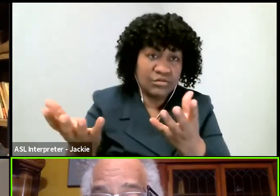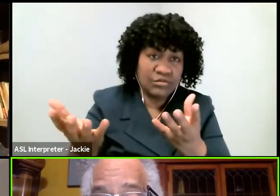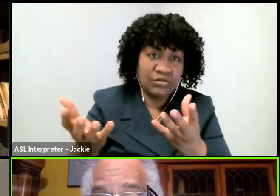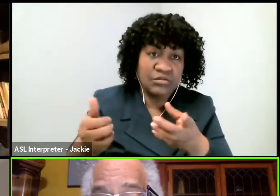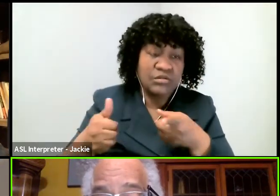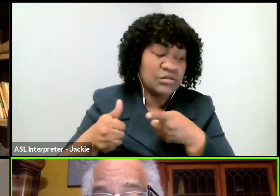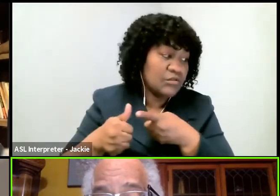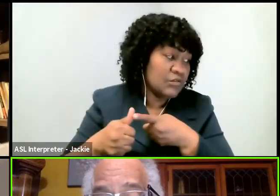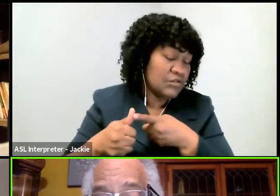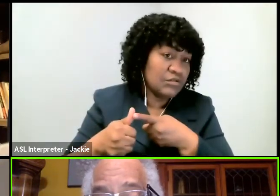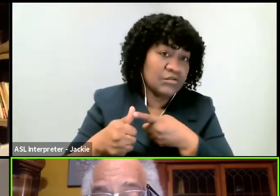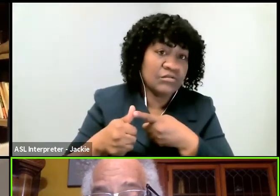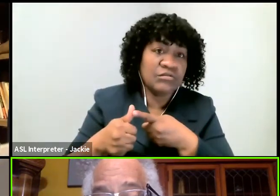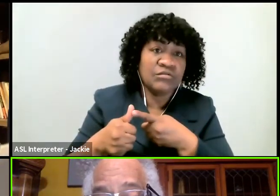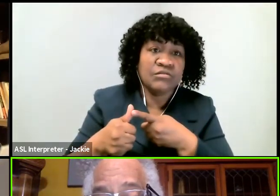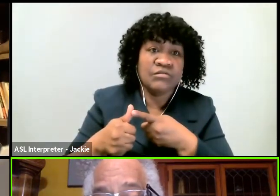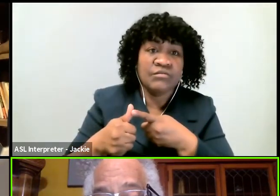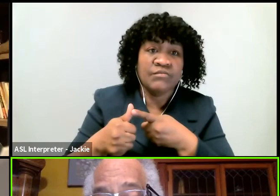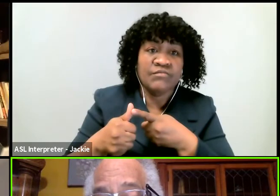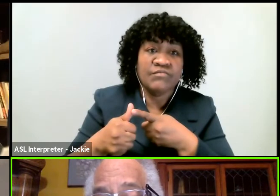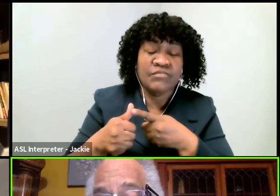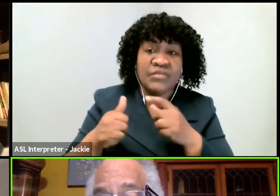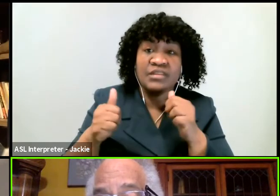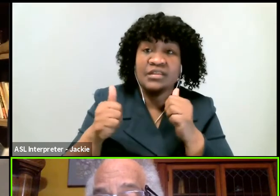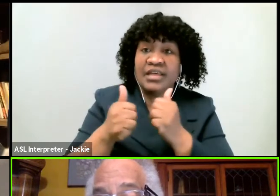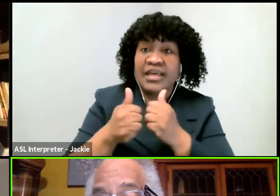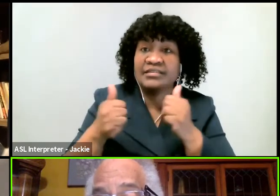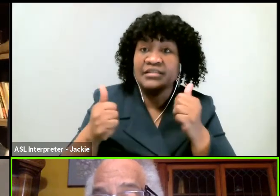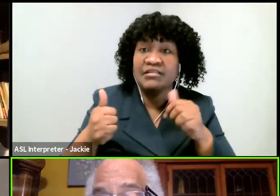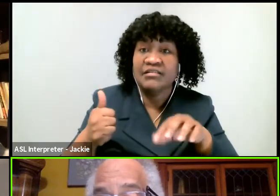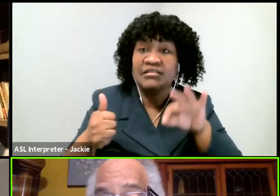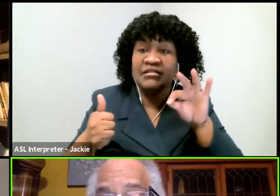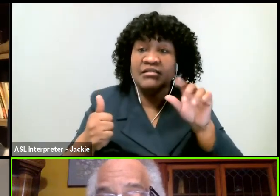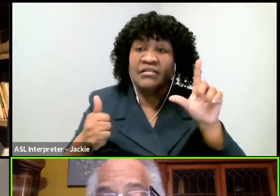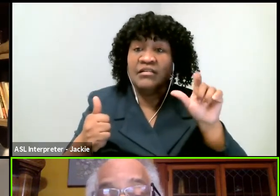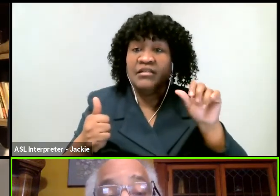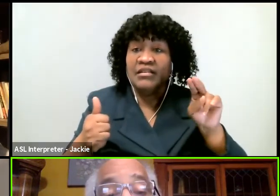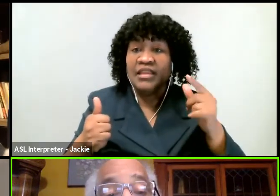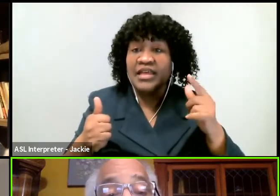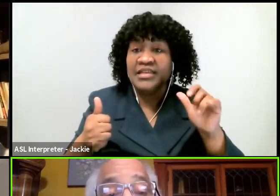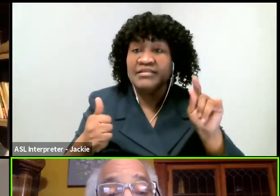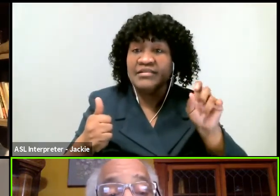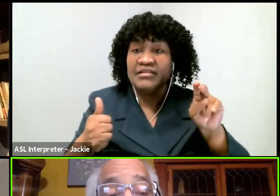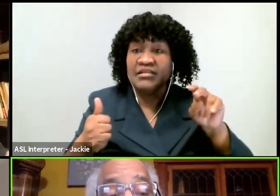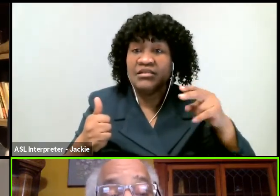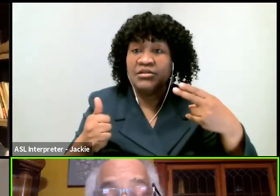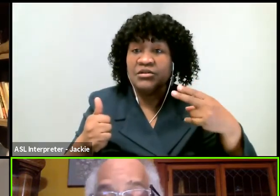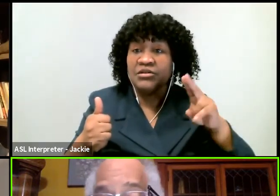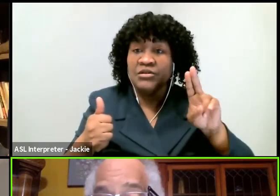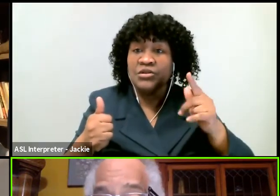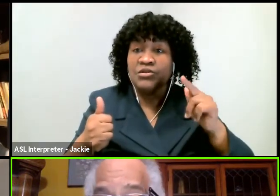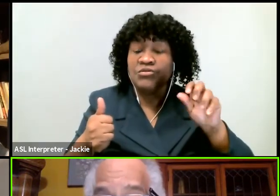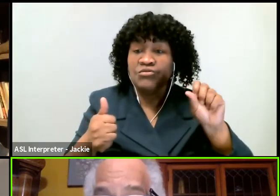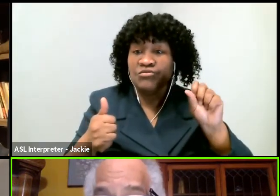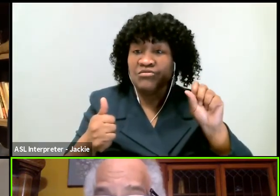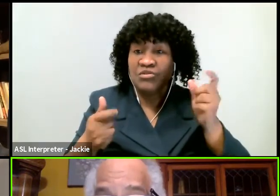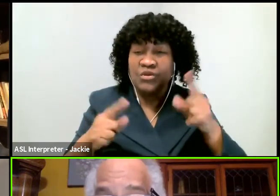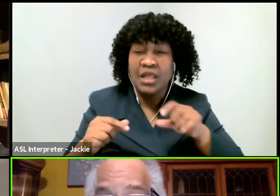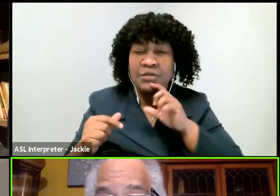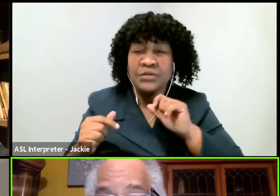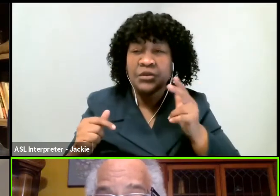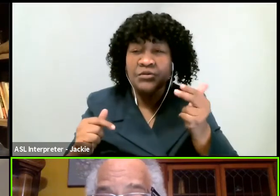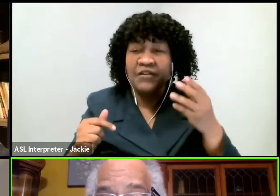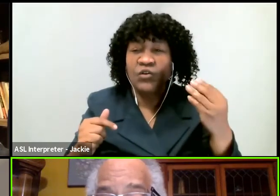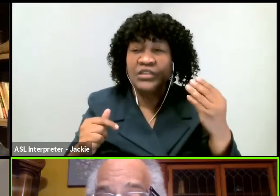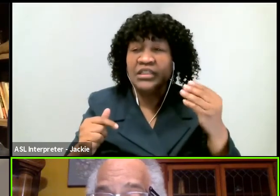first, accidental discoveries, both of them, the first being Langston Hughes when I was 13 or 14 at the Dayton, Ohio Public Library.